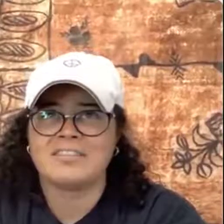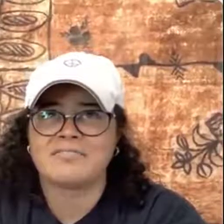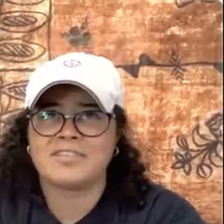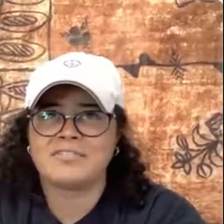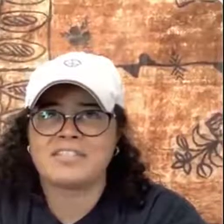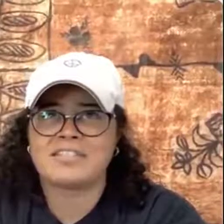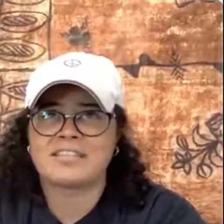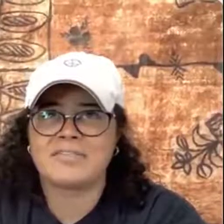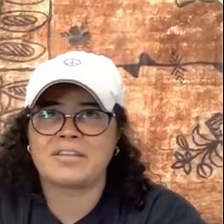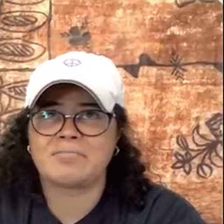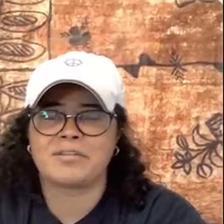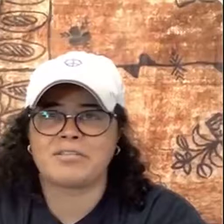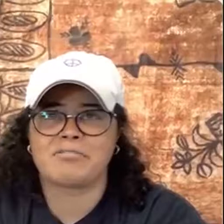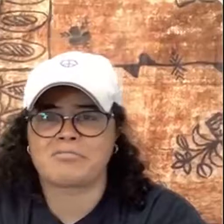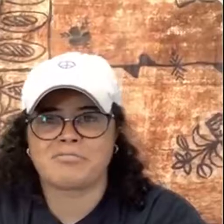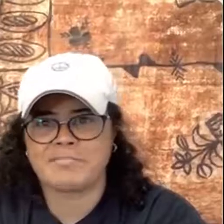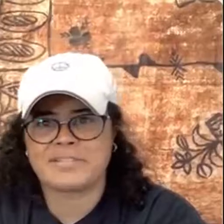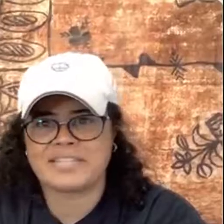on